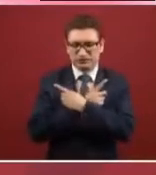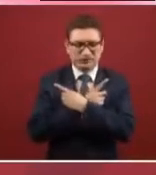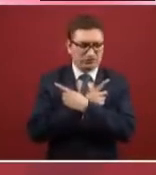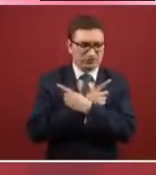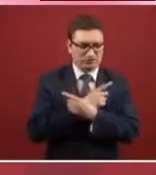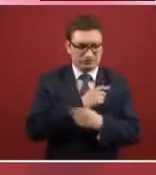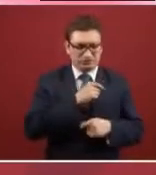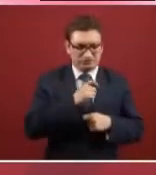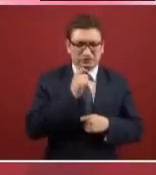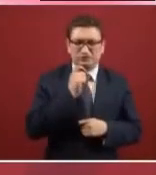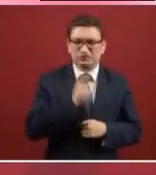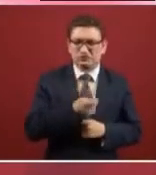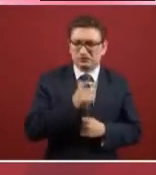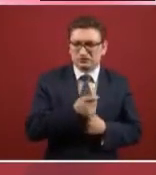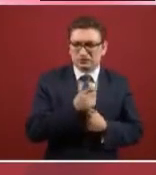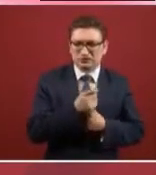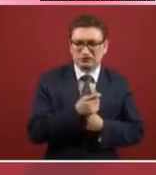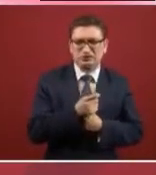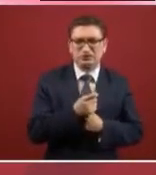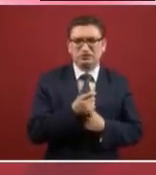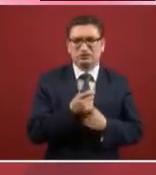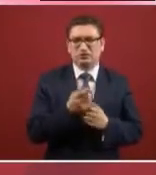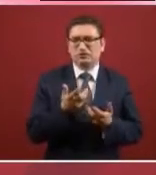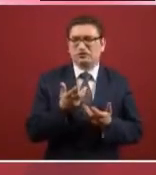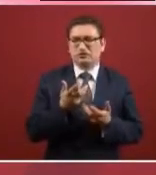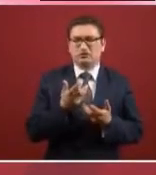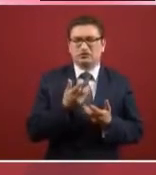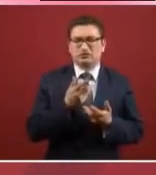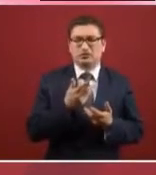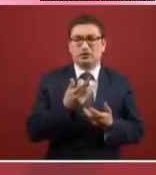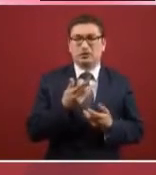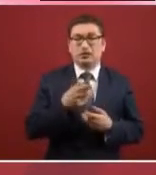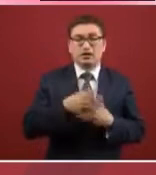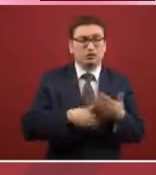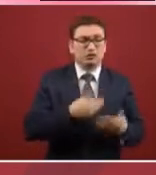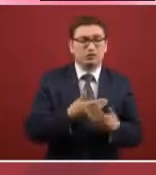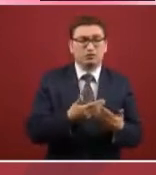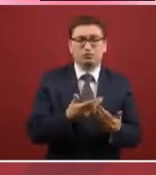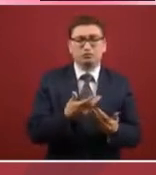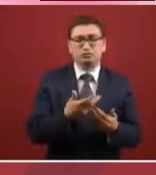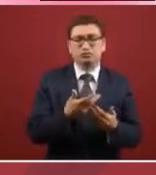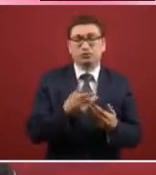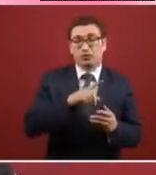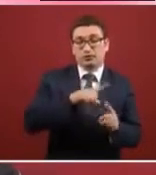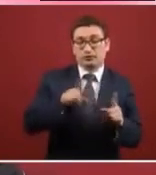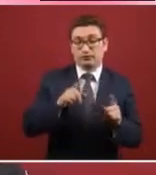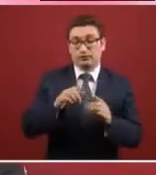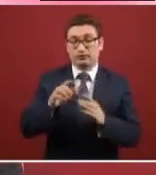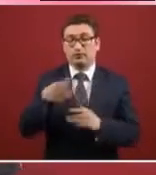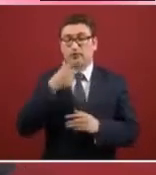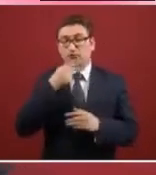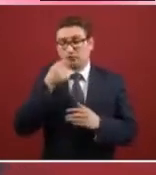Esa se pronunció antes. I'm not sure of that. Pero something después about el escrito de Don Jesús,